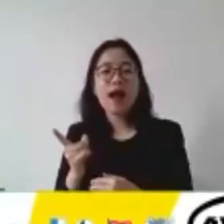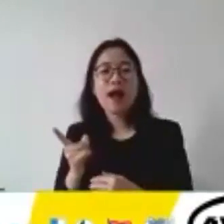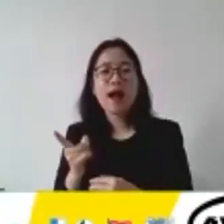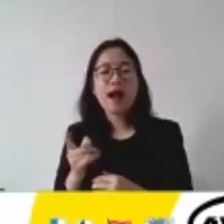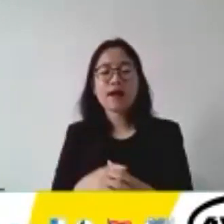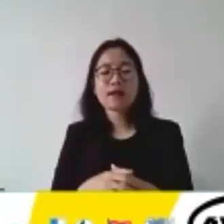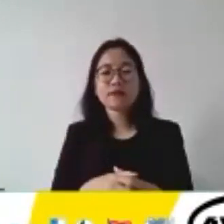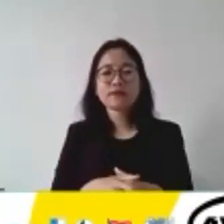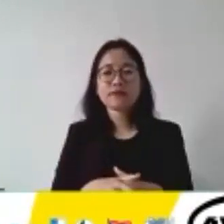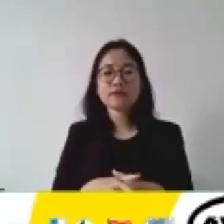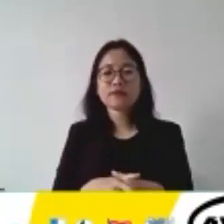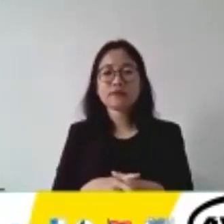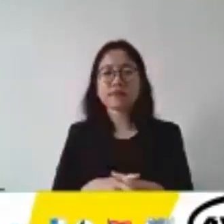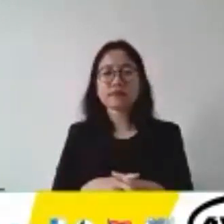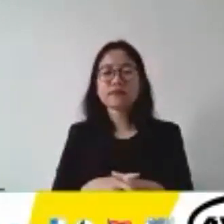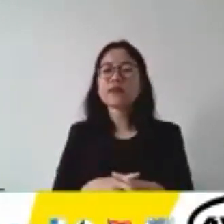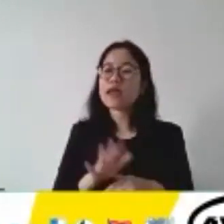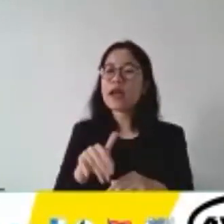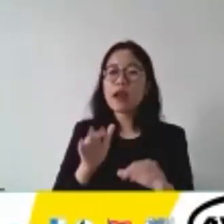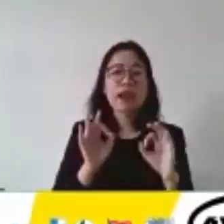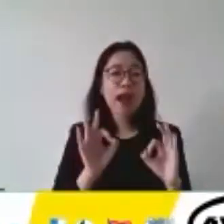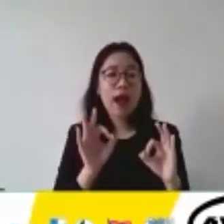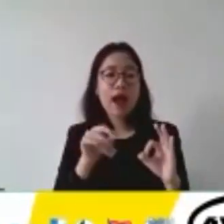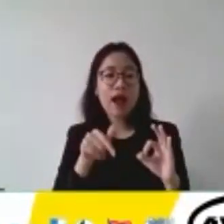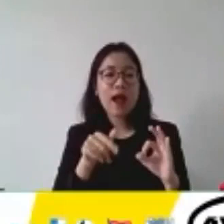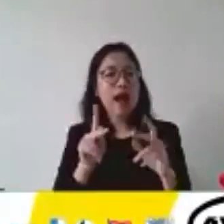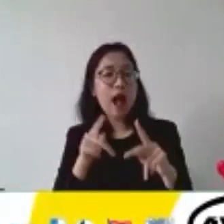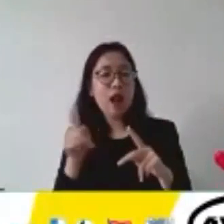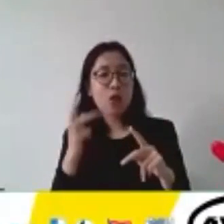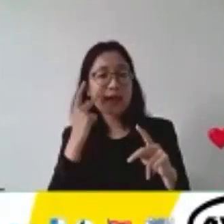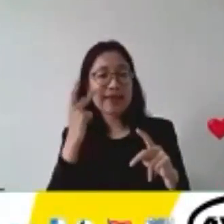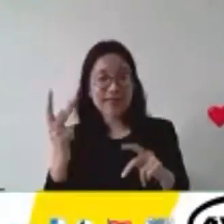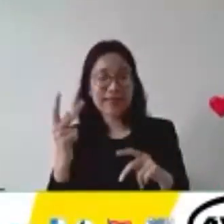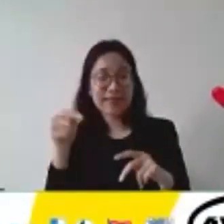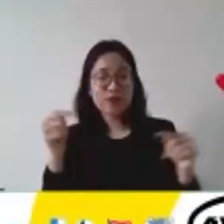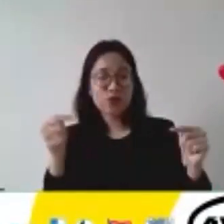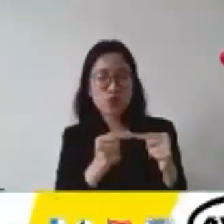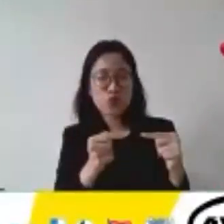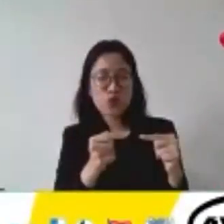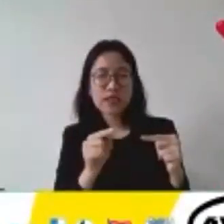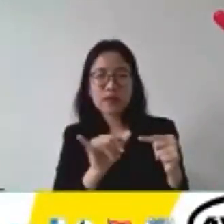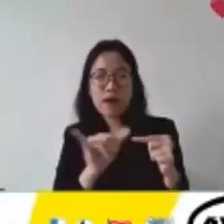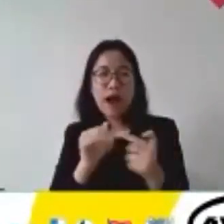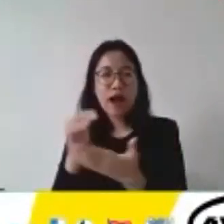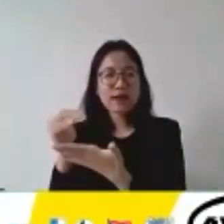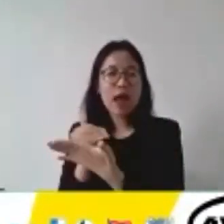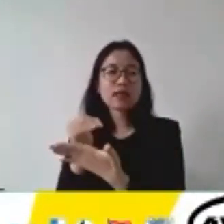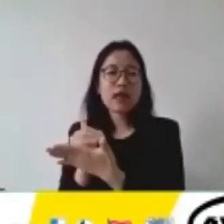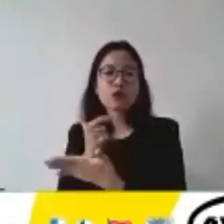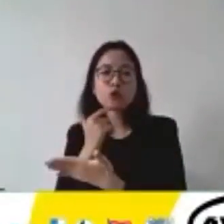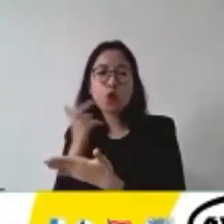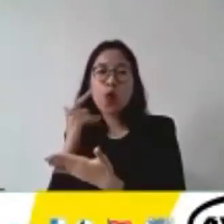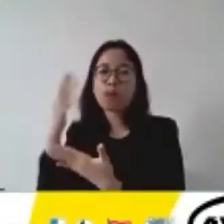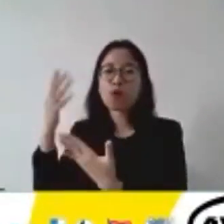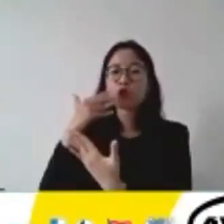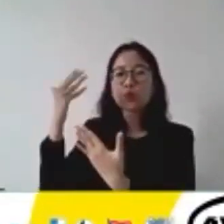deaths, and in 2019, there were nearly 7 million deaths worldwide because of